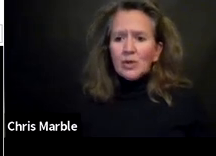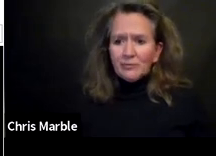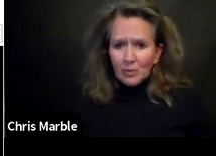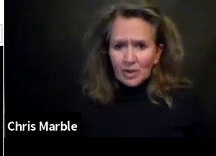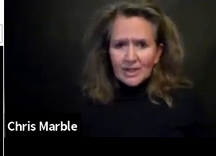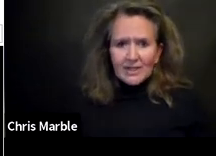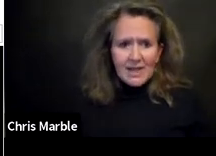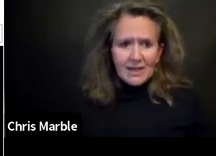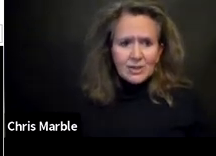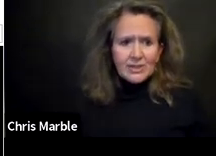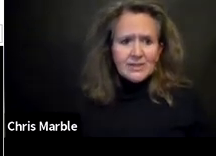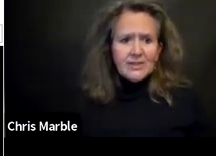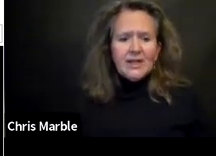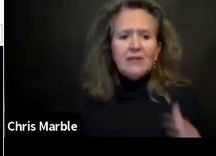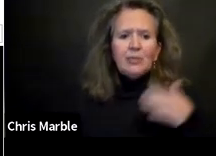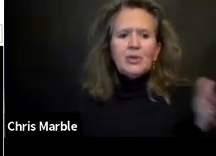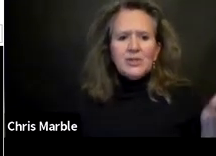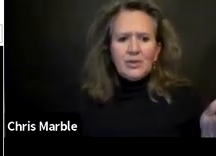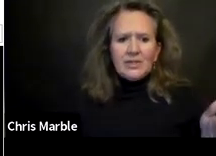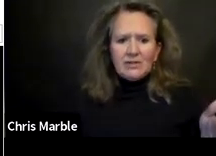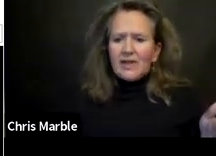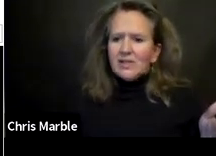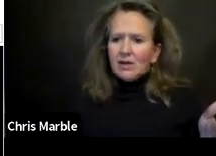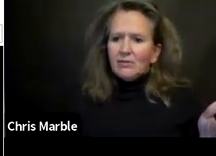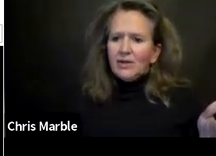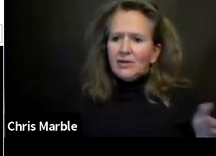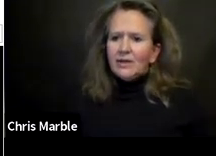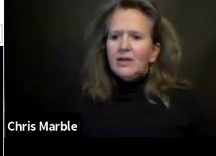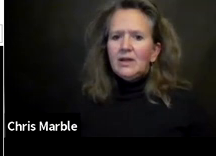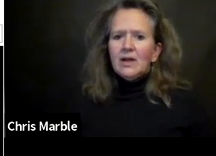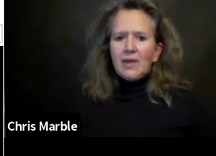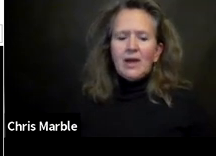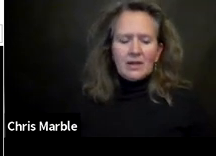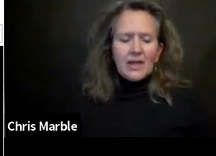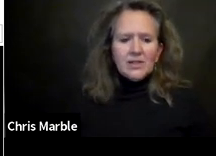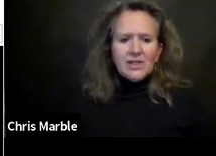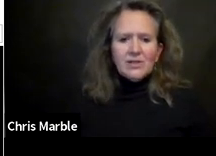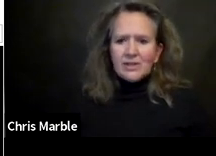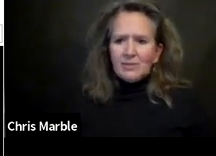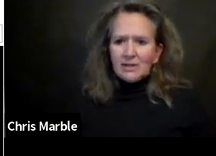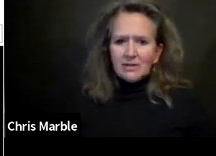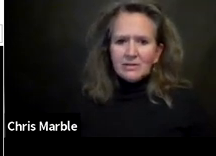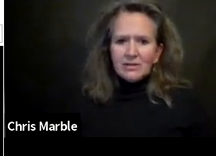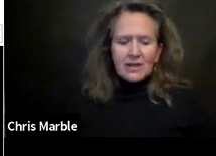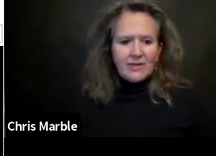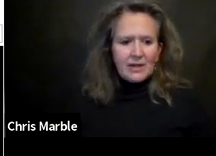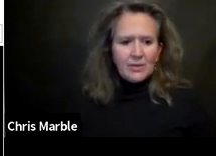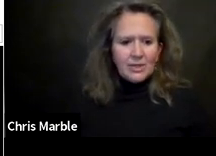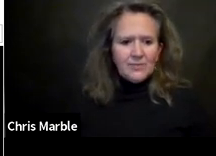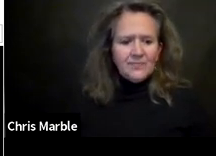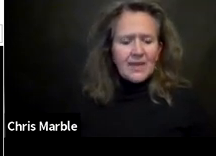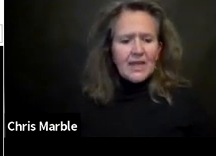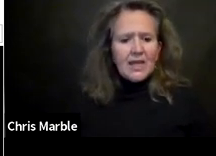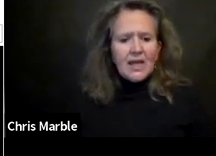It's word for word and it's accurate. And for a person who identifies as hard of hearing, English is going to be their native